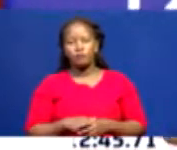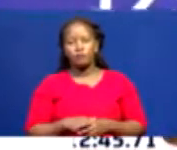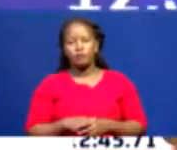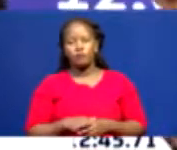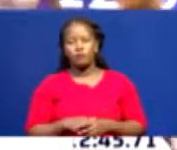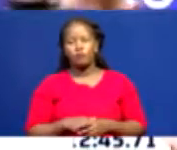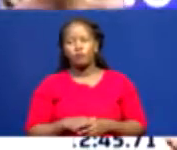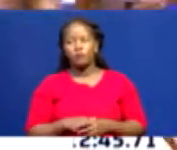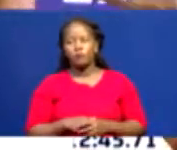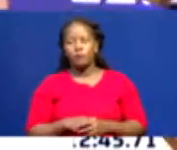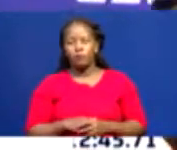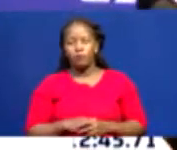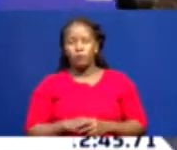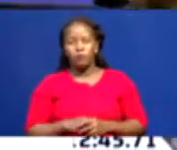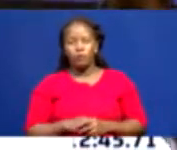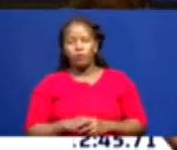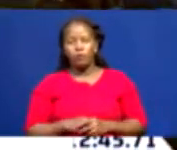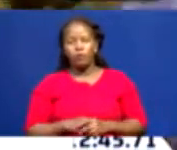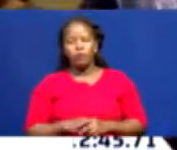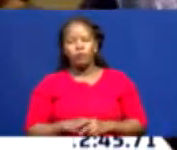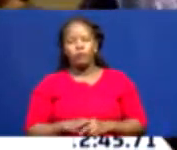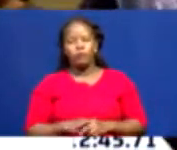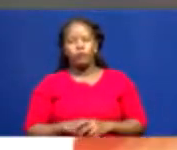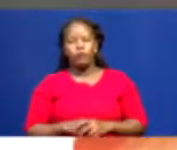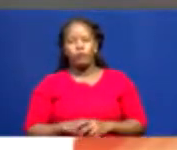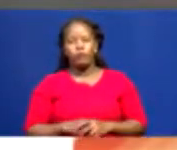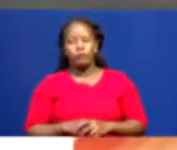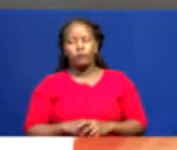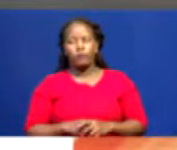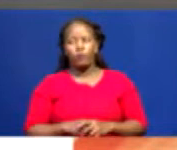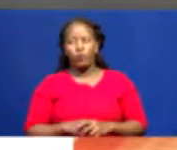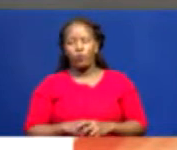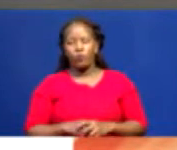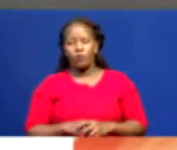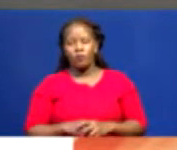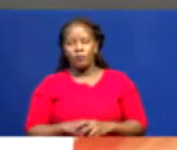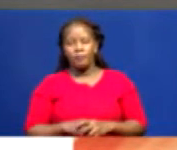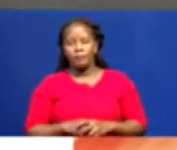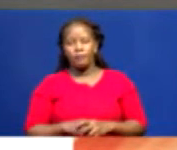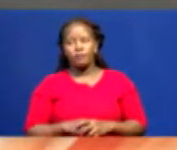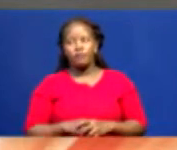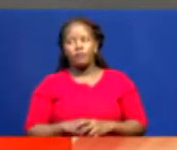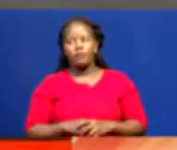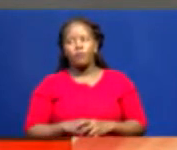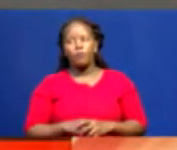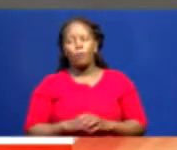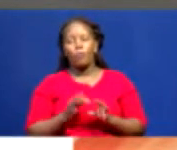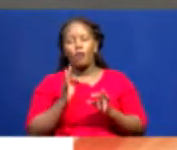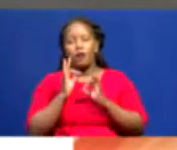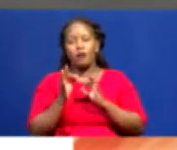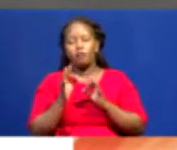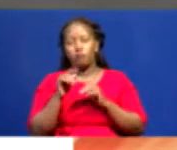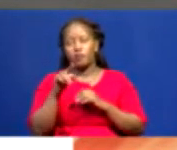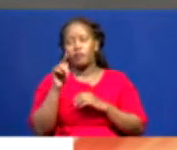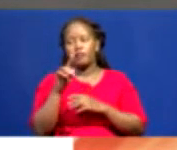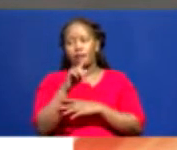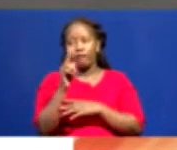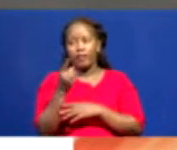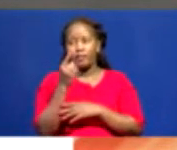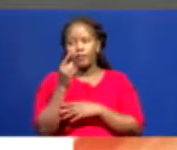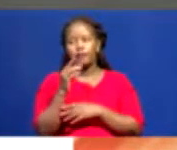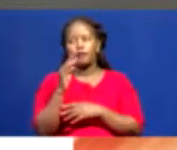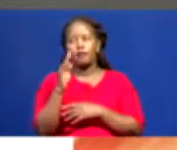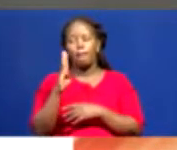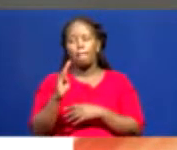12:45.71. And Grant Fisher, probably half a second behind. If Bayern Munich's first game of preseason